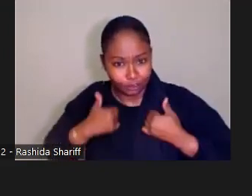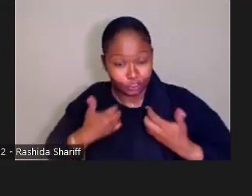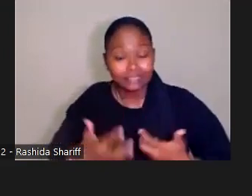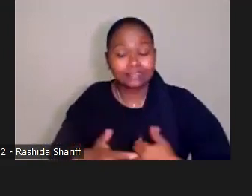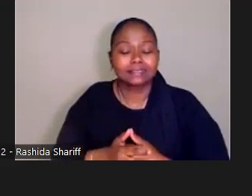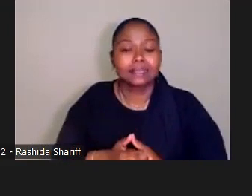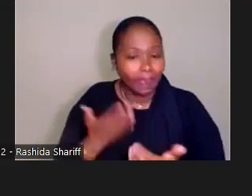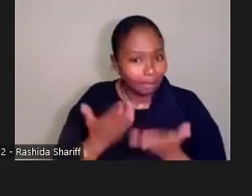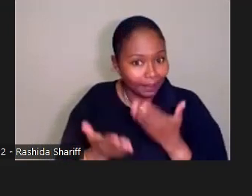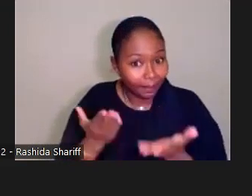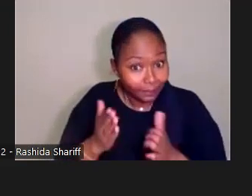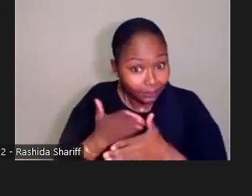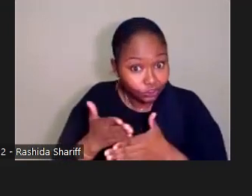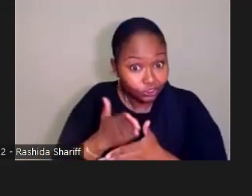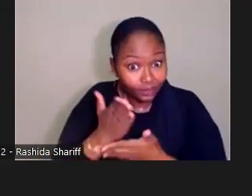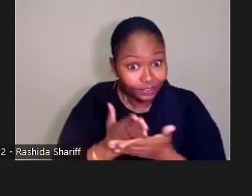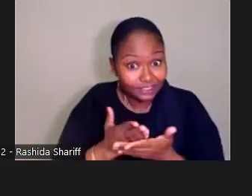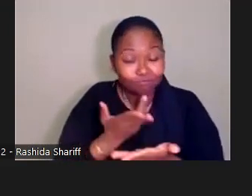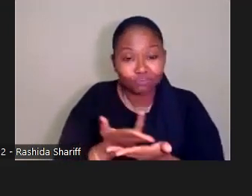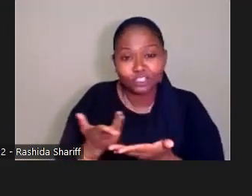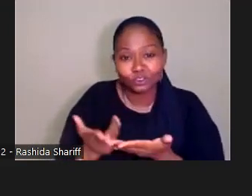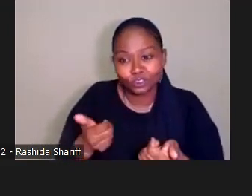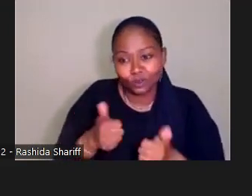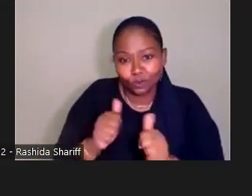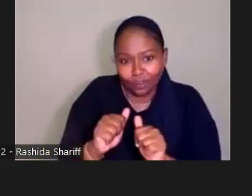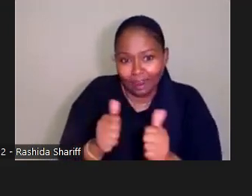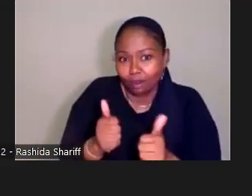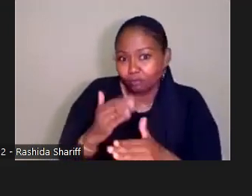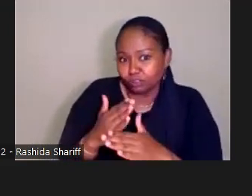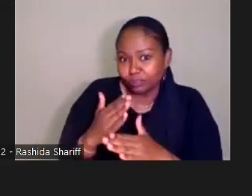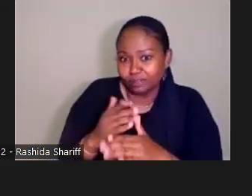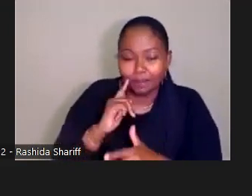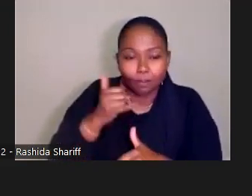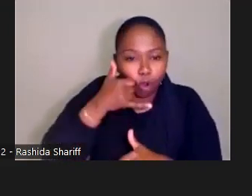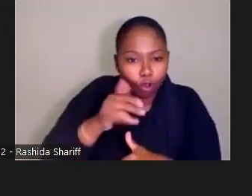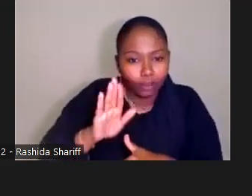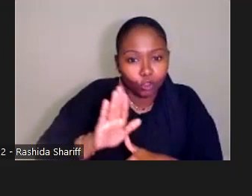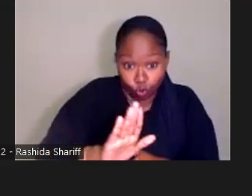some resources on how to prevent scammers from further calling your phone number.